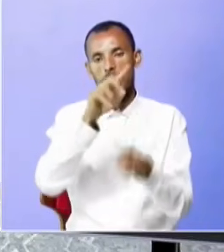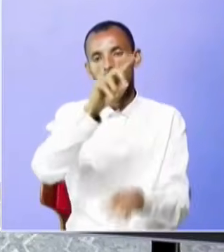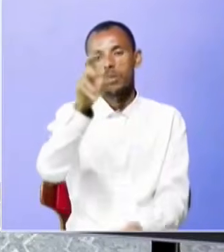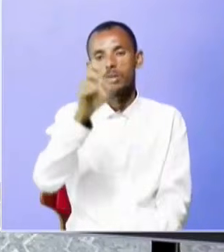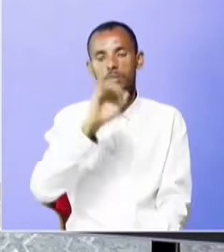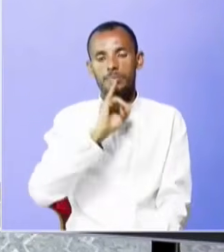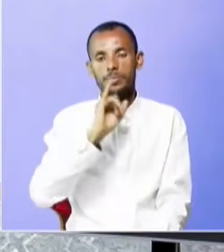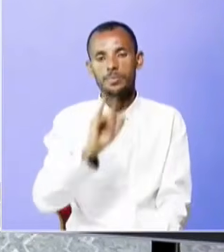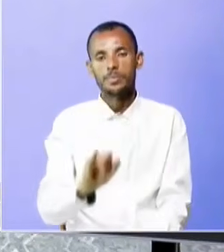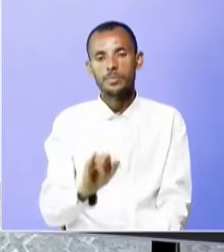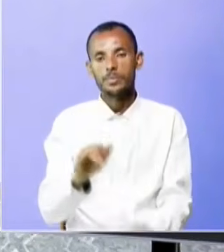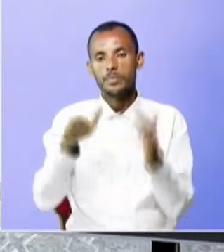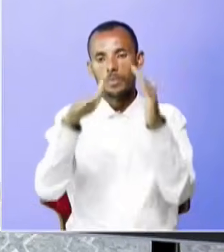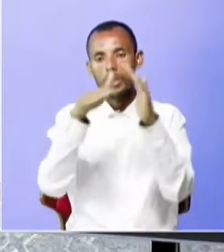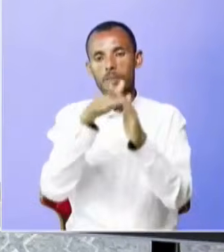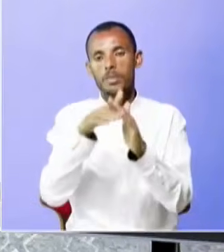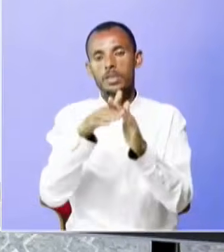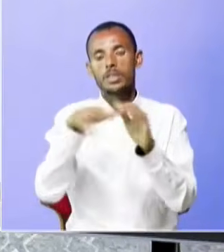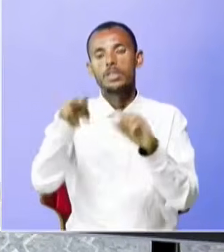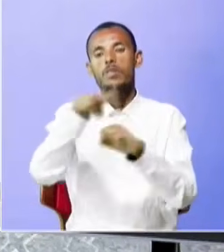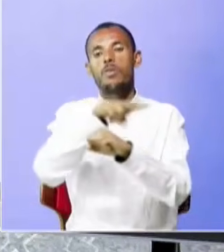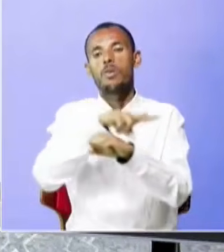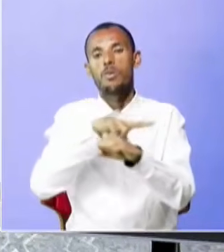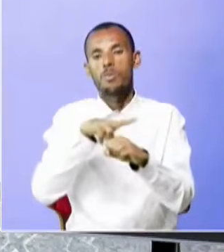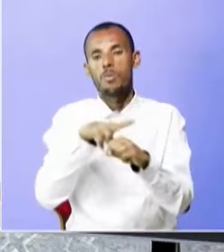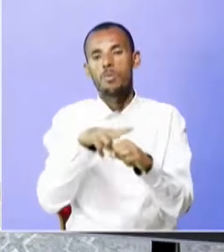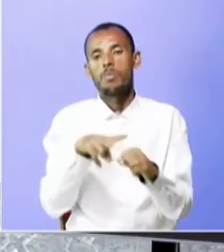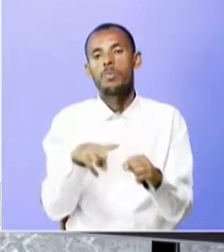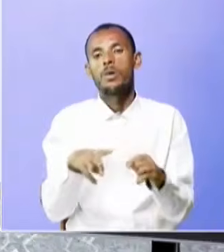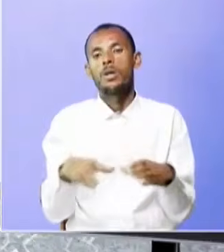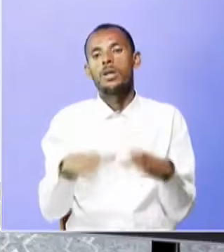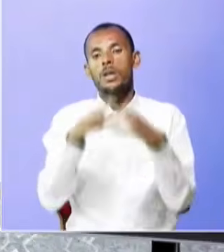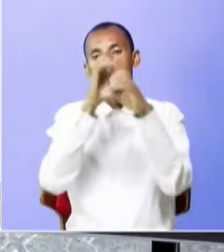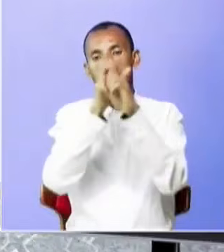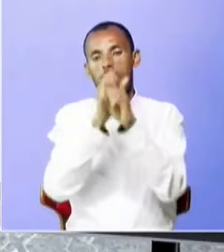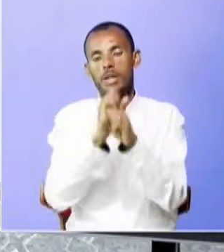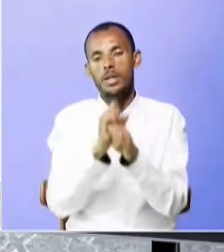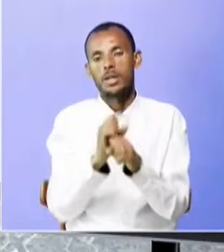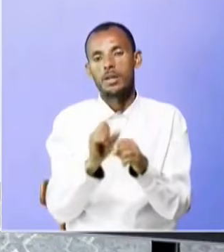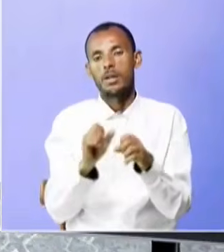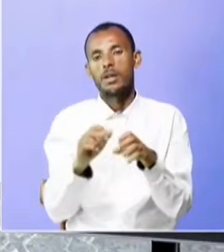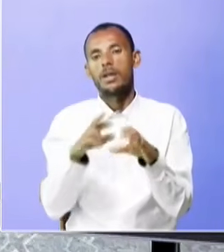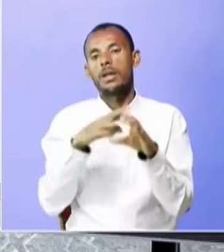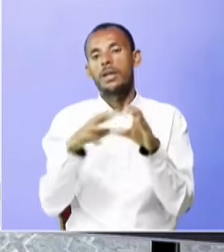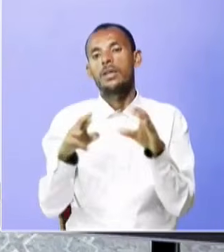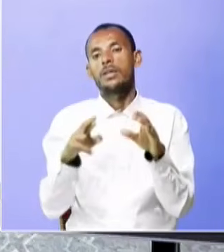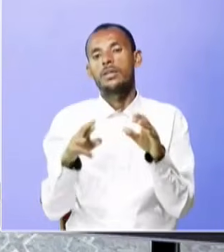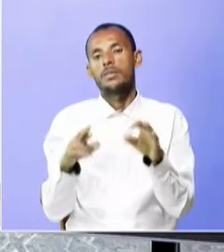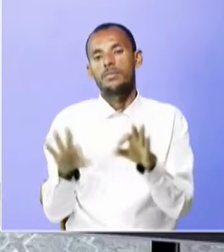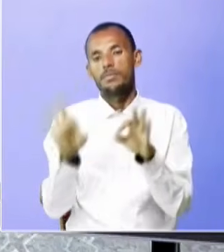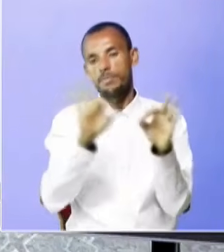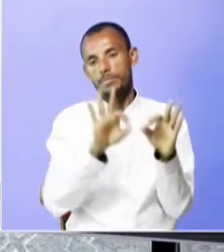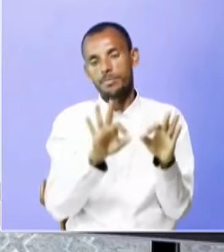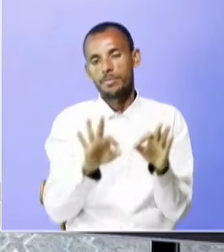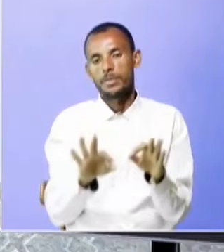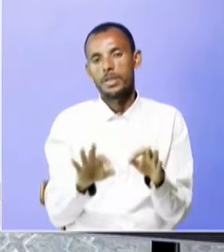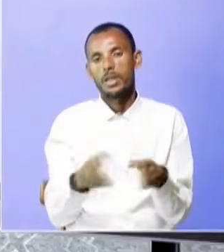is to represent the volume of a cone in terms of the radius. Okay, let's put this information